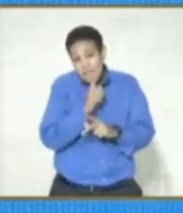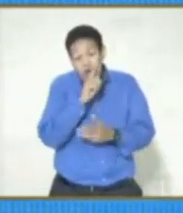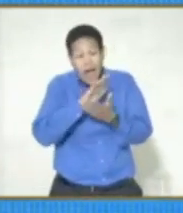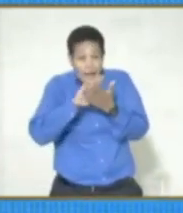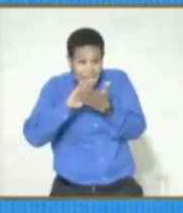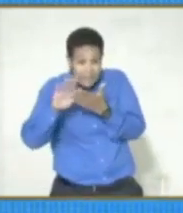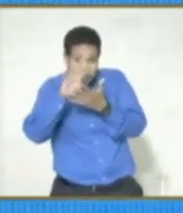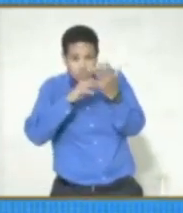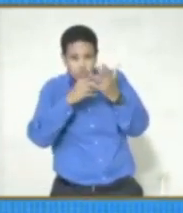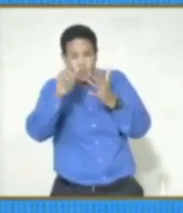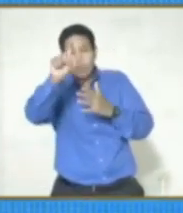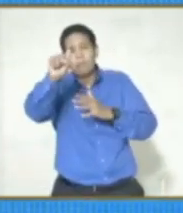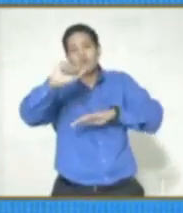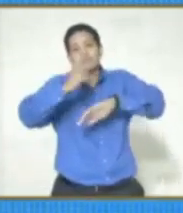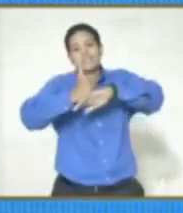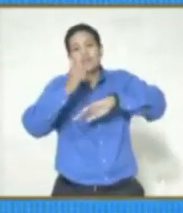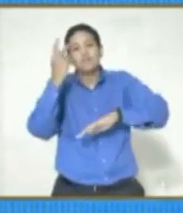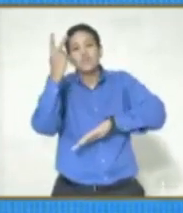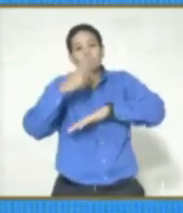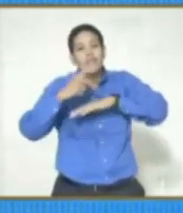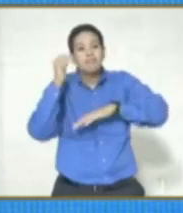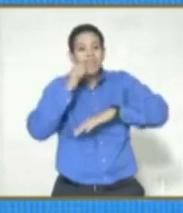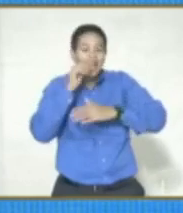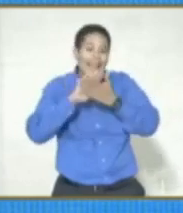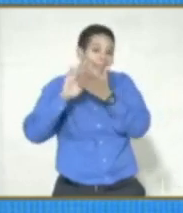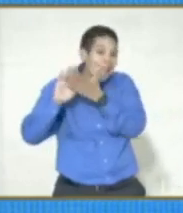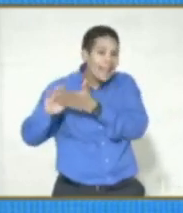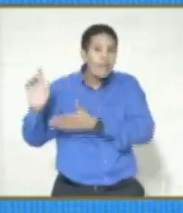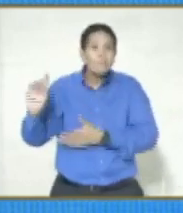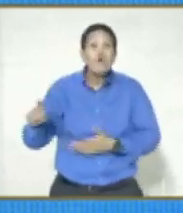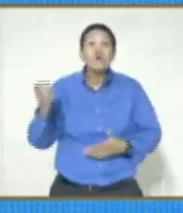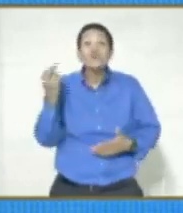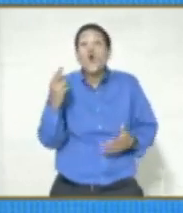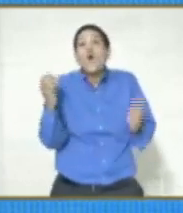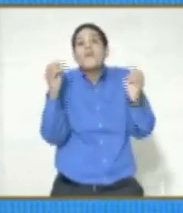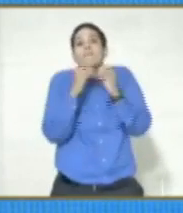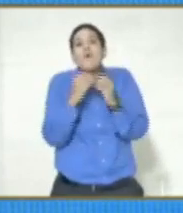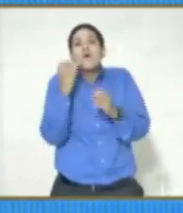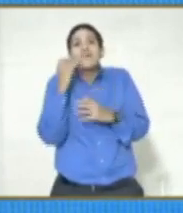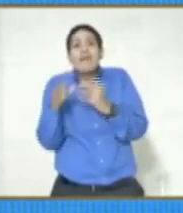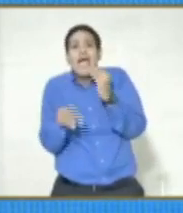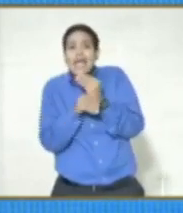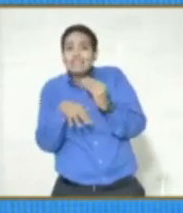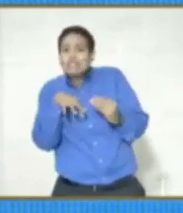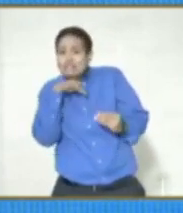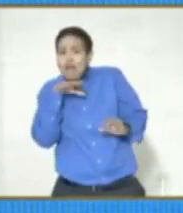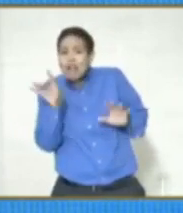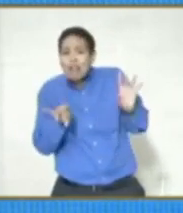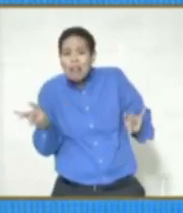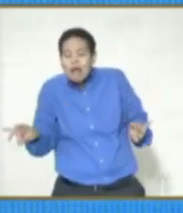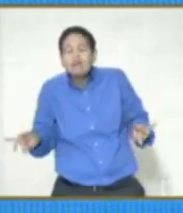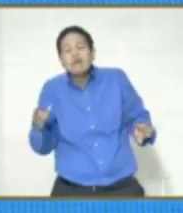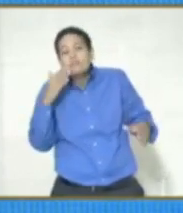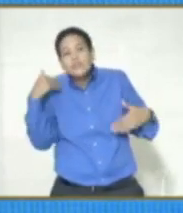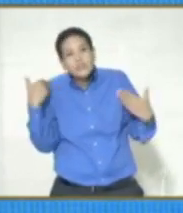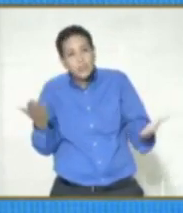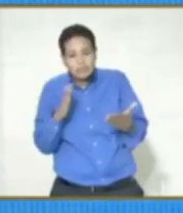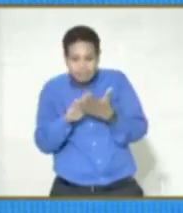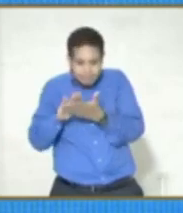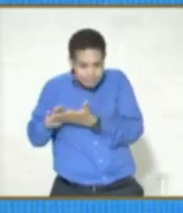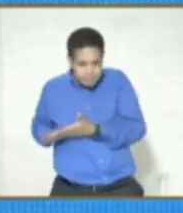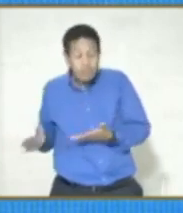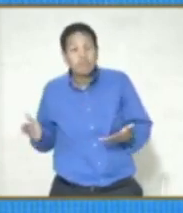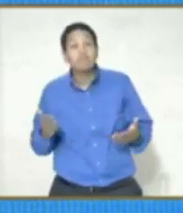be implemented twice daily or more if there's extra dirt or soiling within the healthcare facilities.